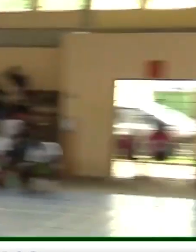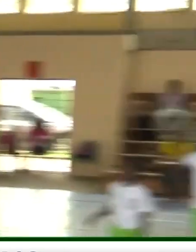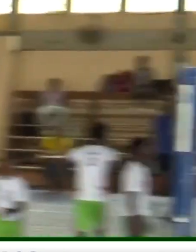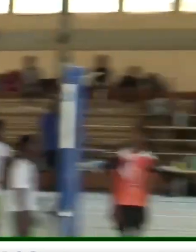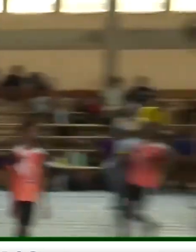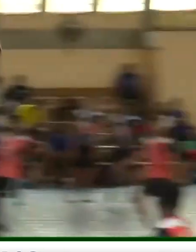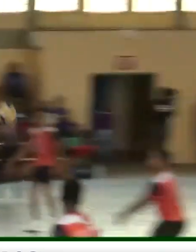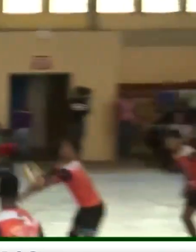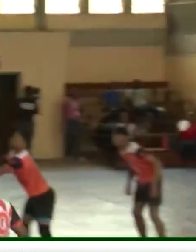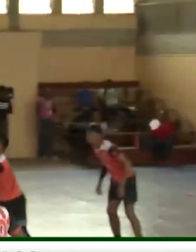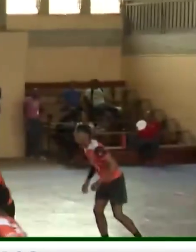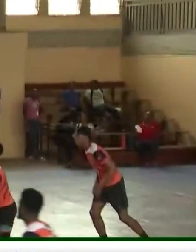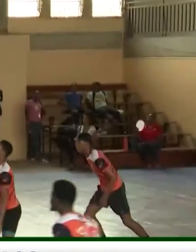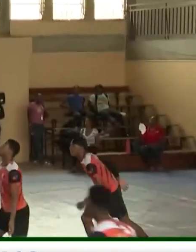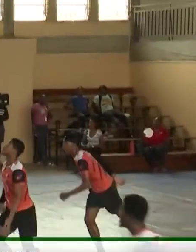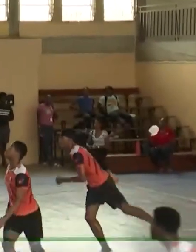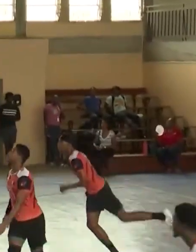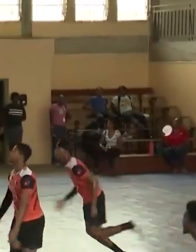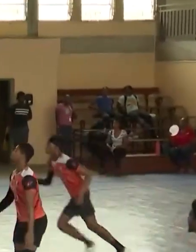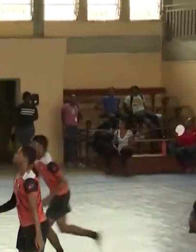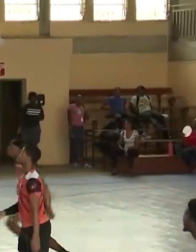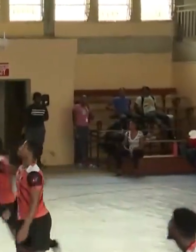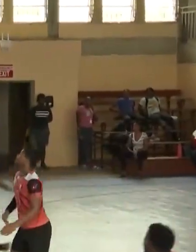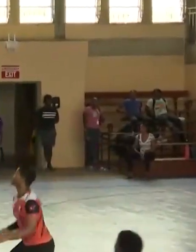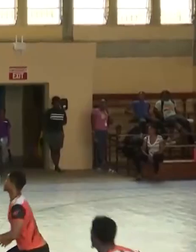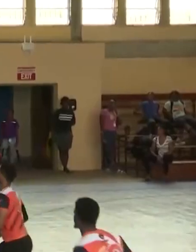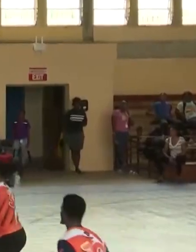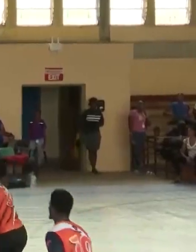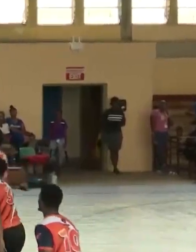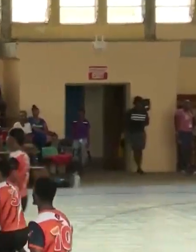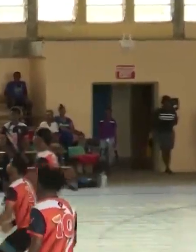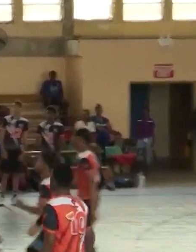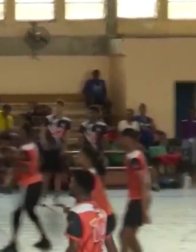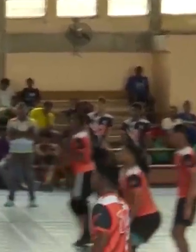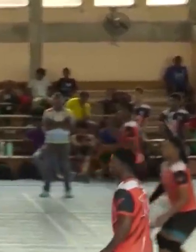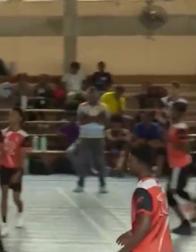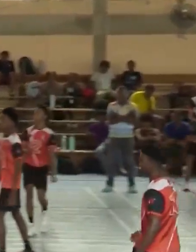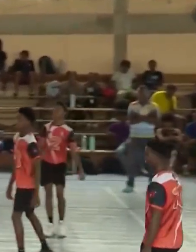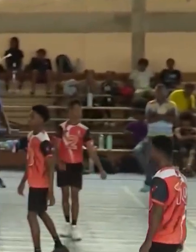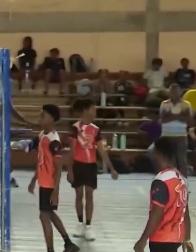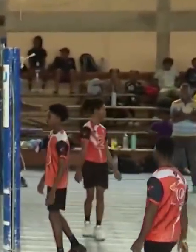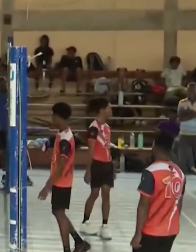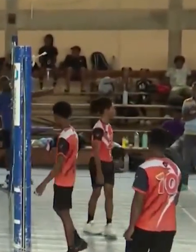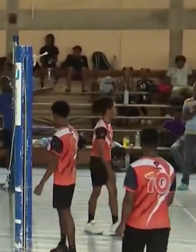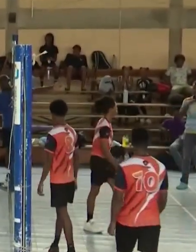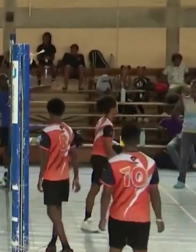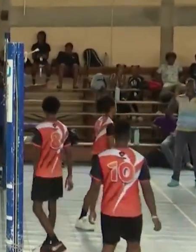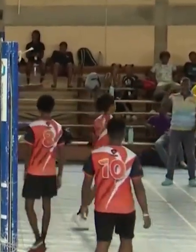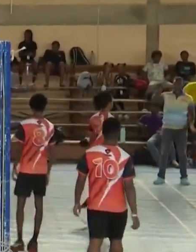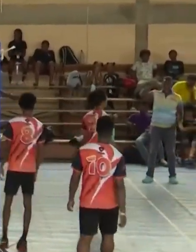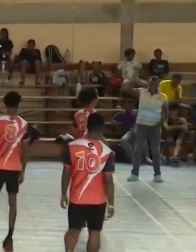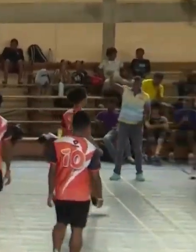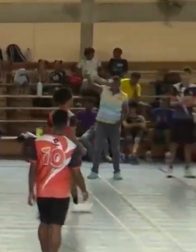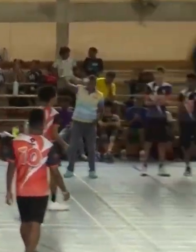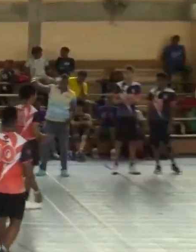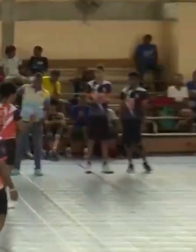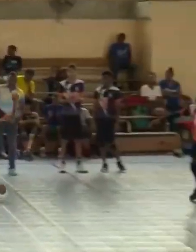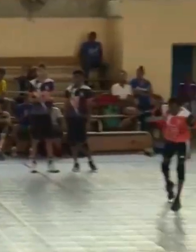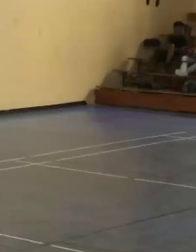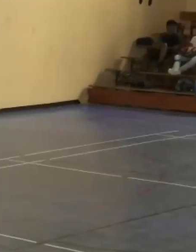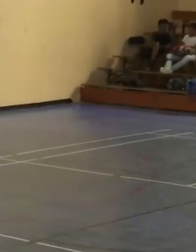set, 25-6. Excellent play from the host resulted in a powerful kick from Mears. He's on fire,